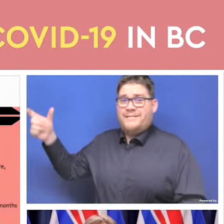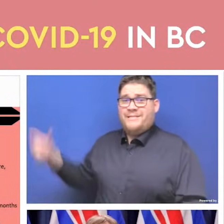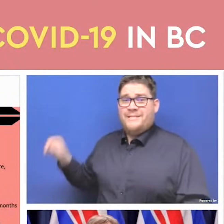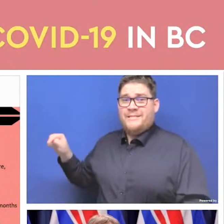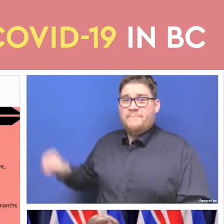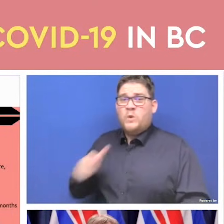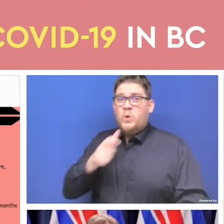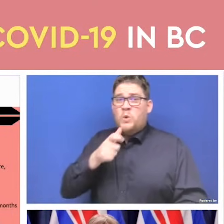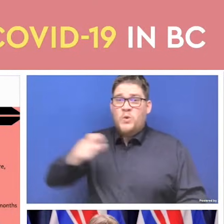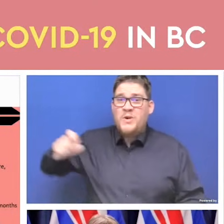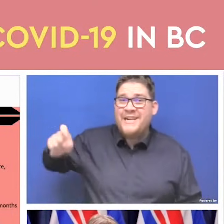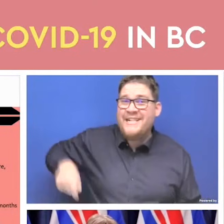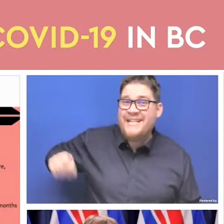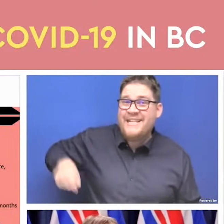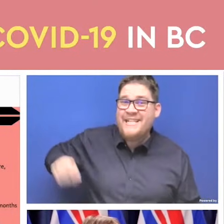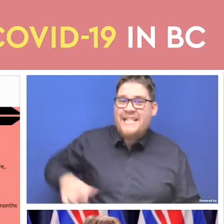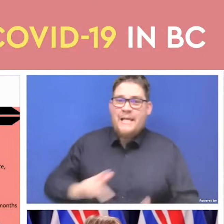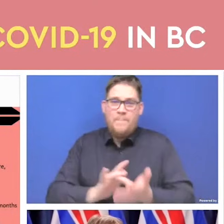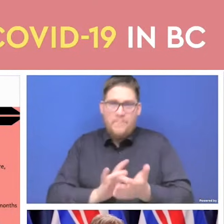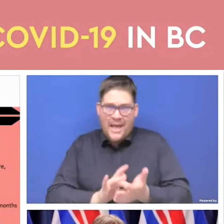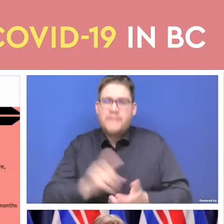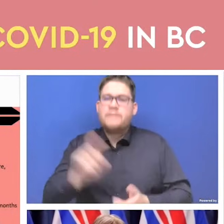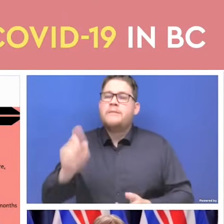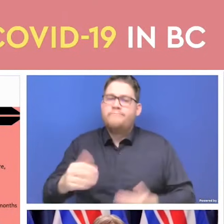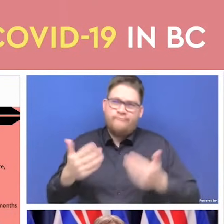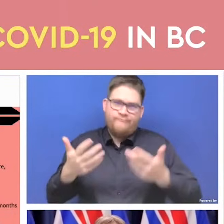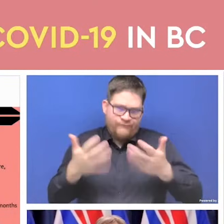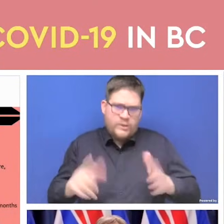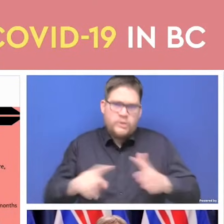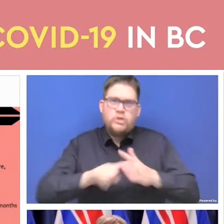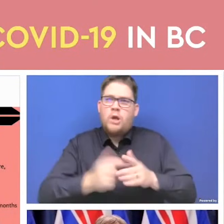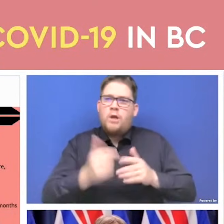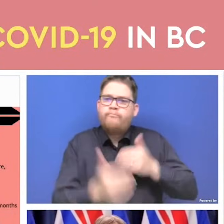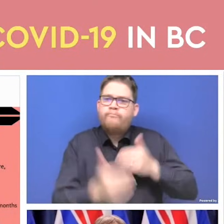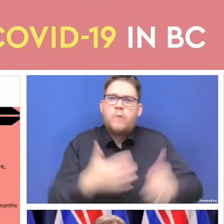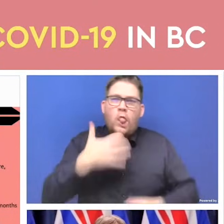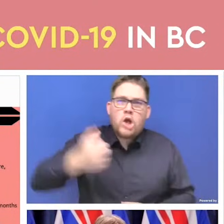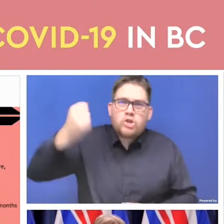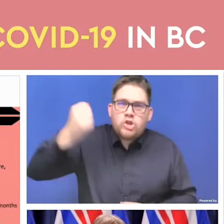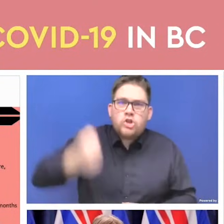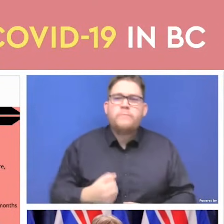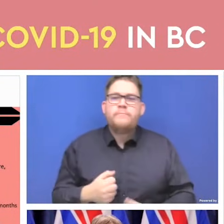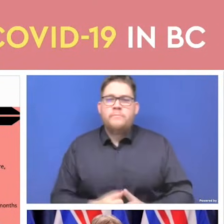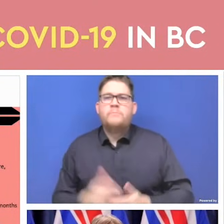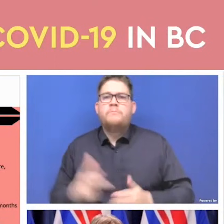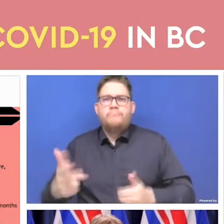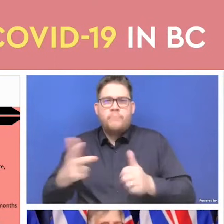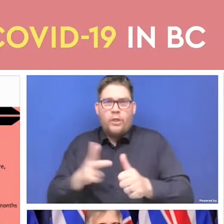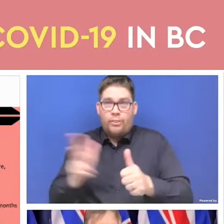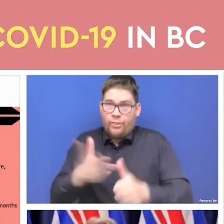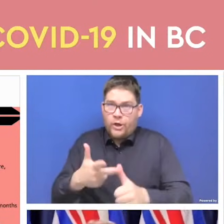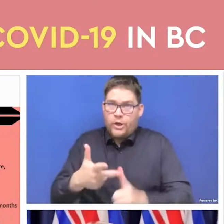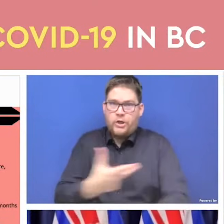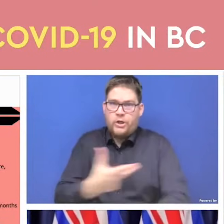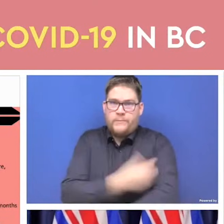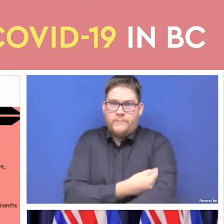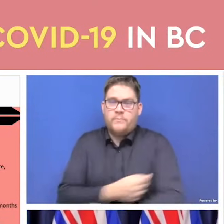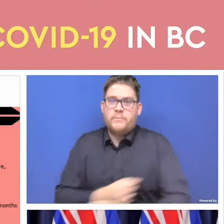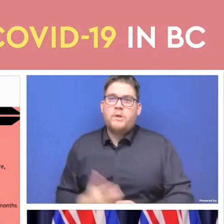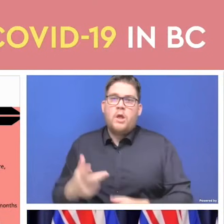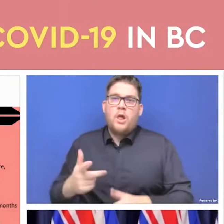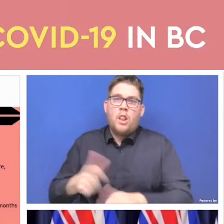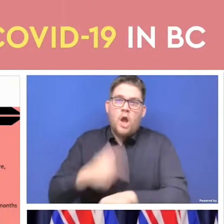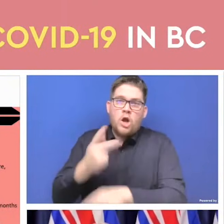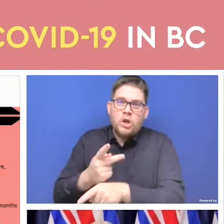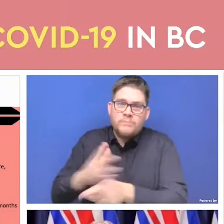September to come in for their dose 3. As I said, long-term care and assisted living was commenced at the beginning of October, and